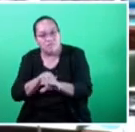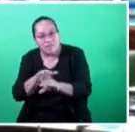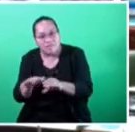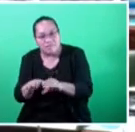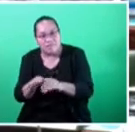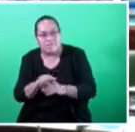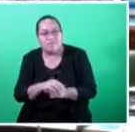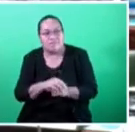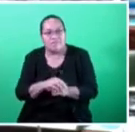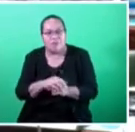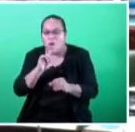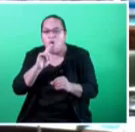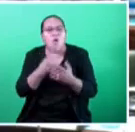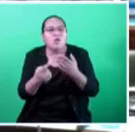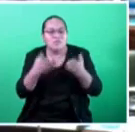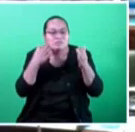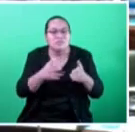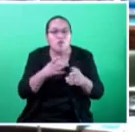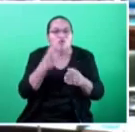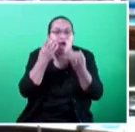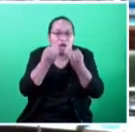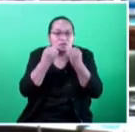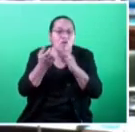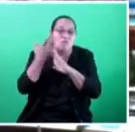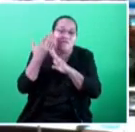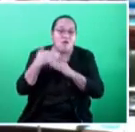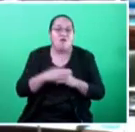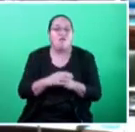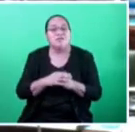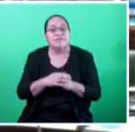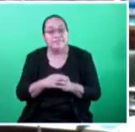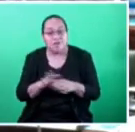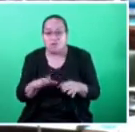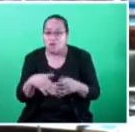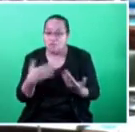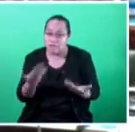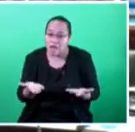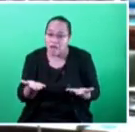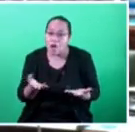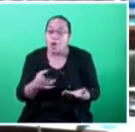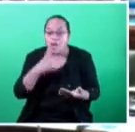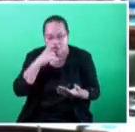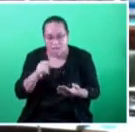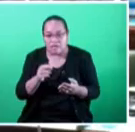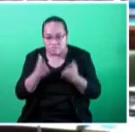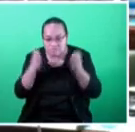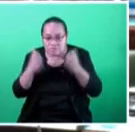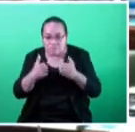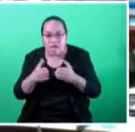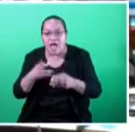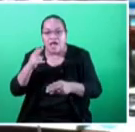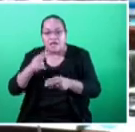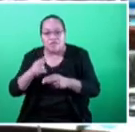other than under the sugar industry, sugar ministry. Maintenance of, so now we can do for drainage for cassava